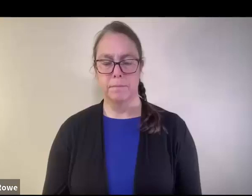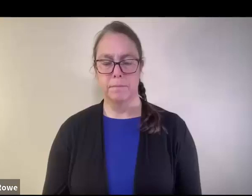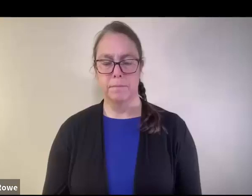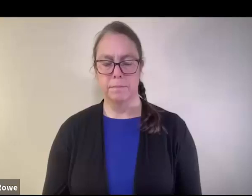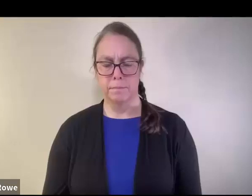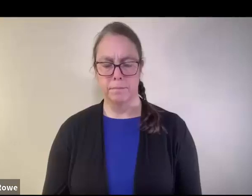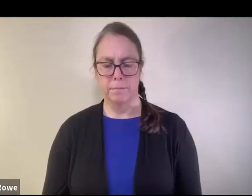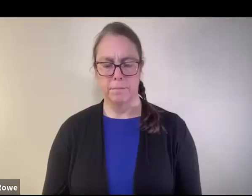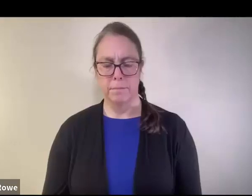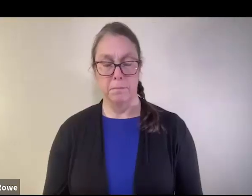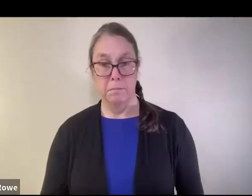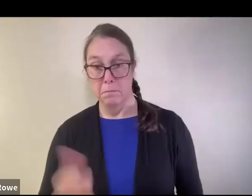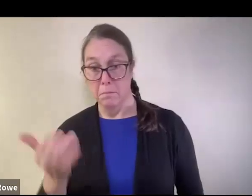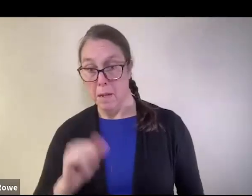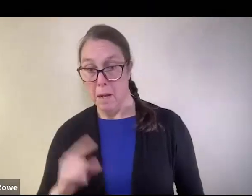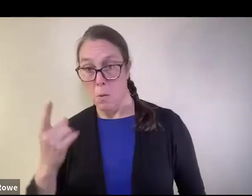Are there any hands raised?